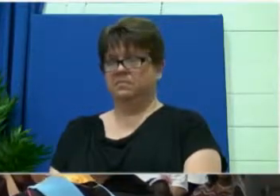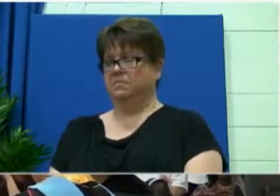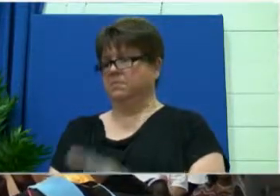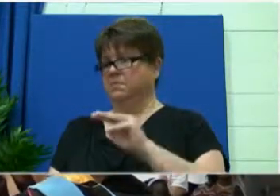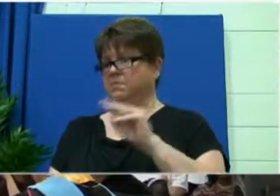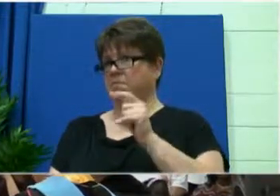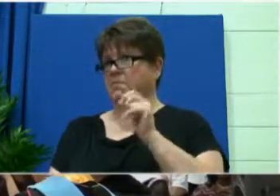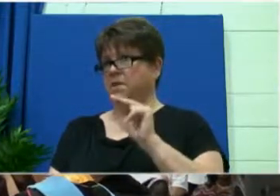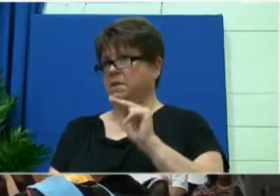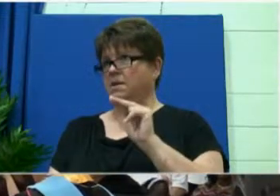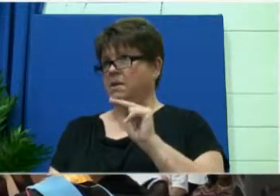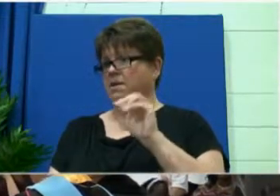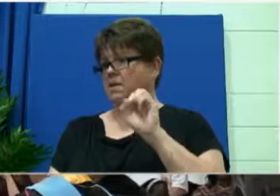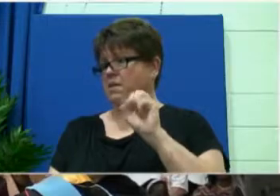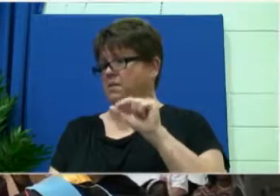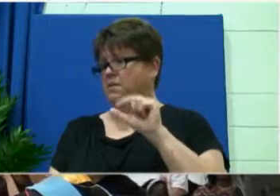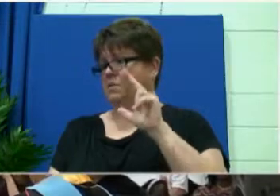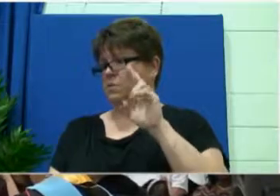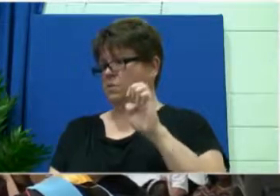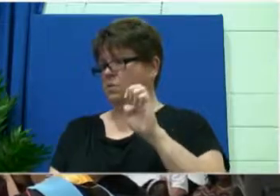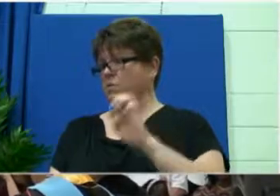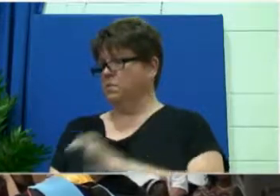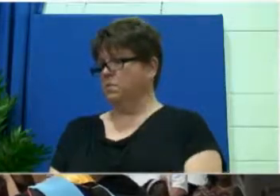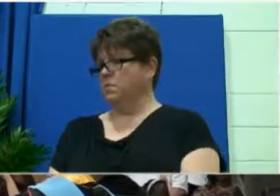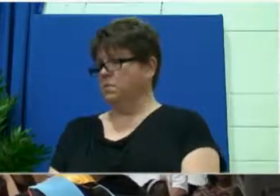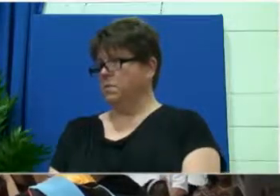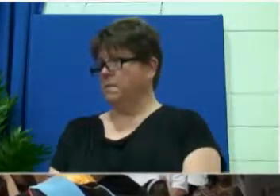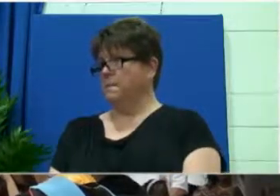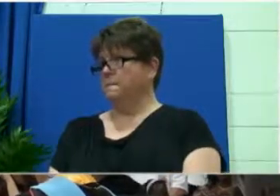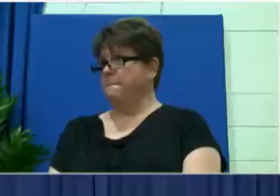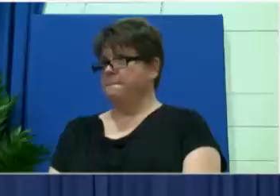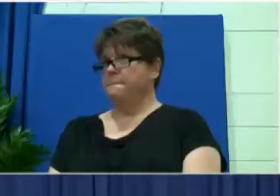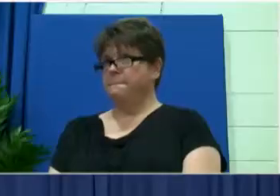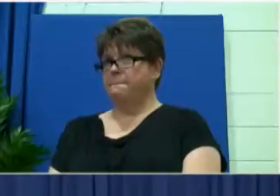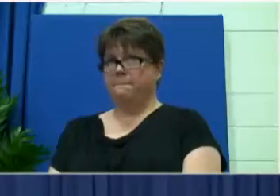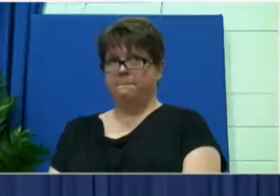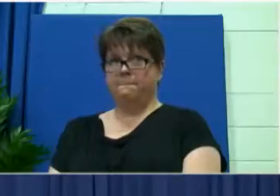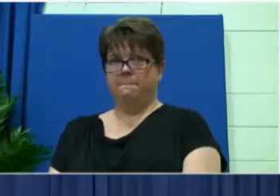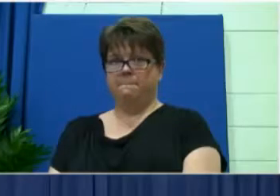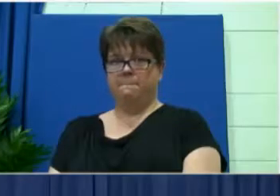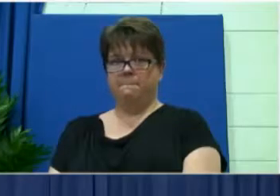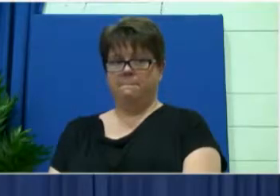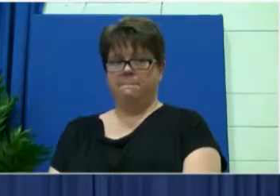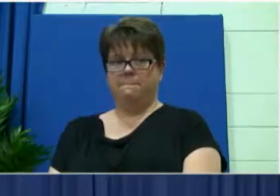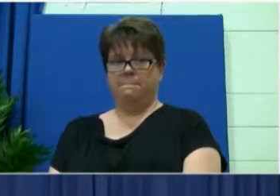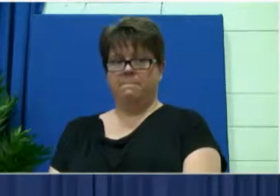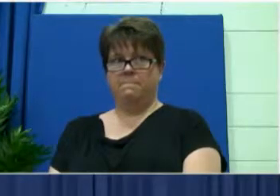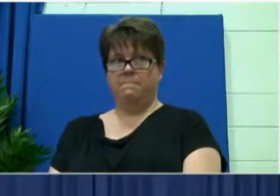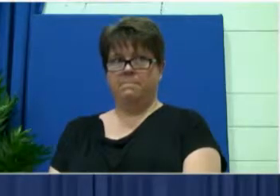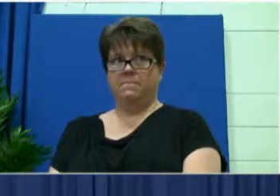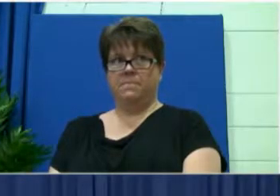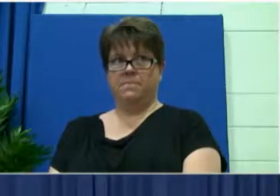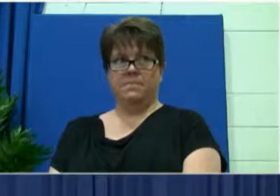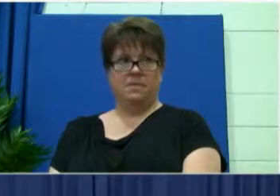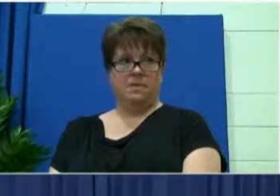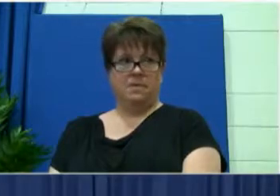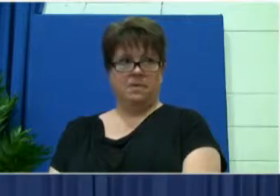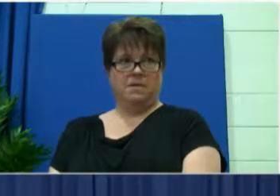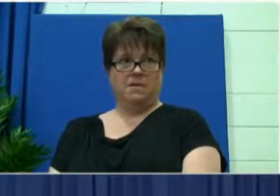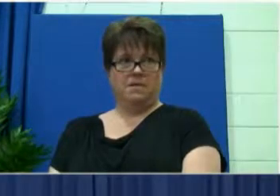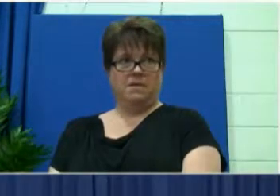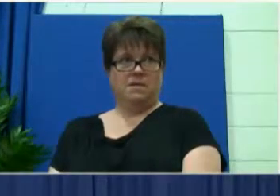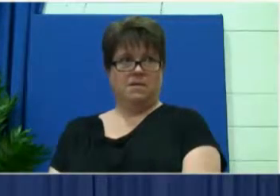Megan Alara Eskew, magna cum laude, Phi Theta Kappa, AAS in Ag Business.